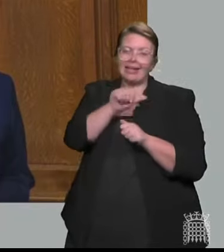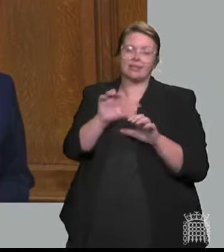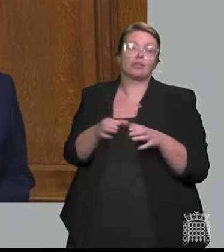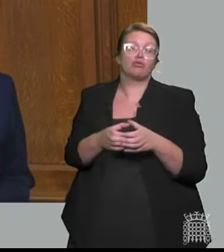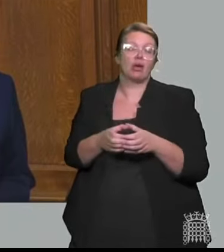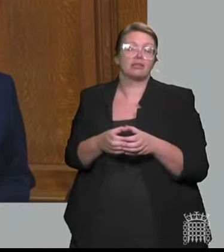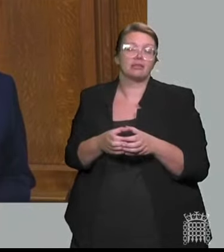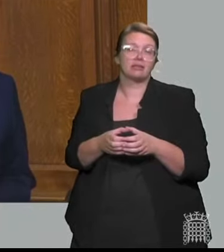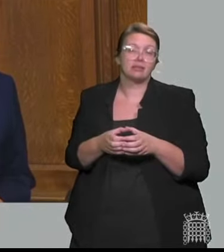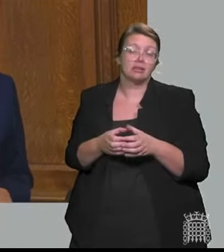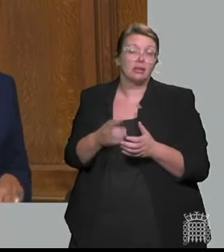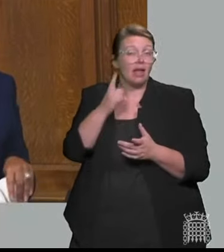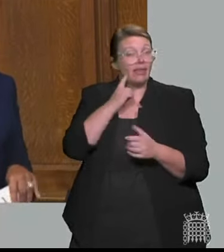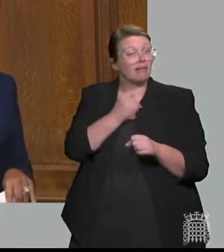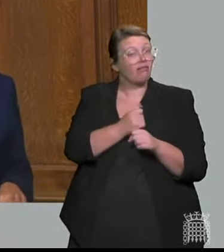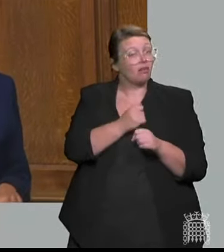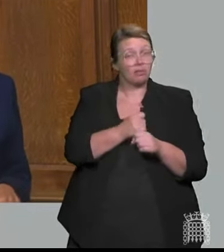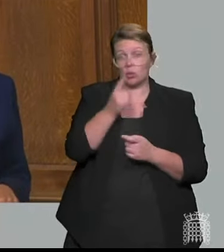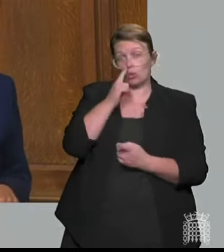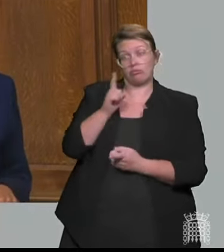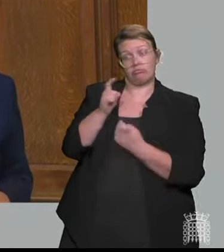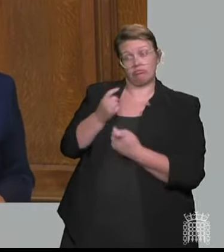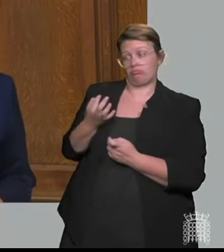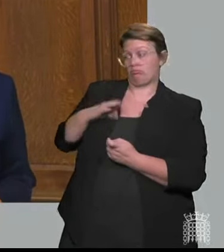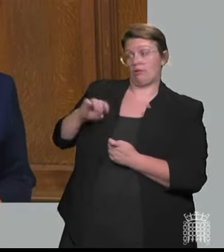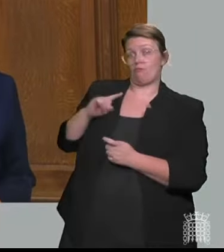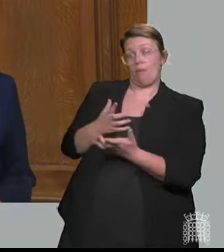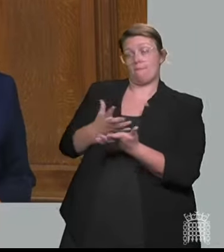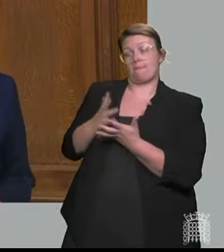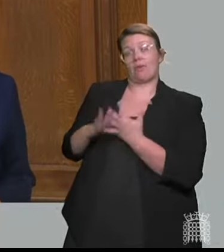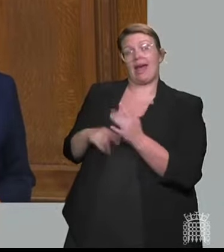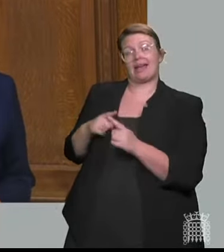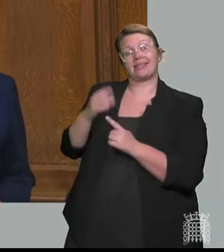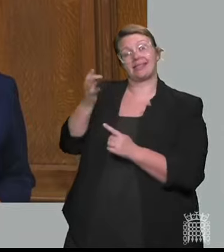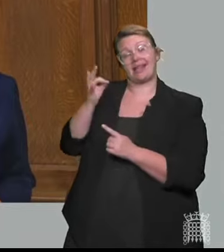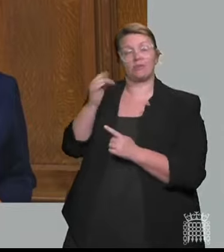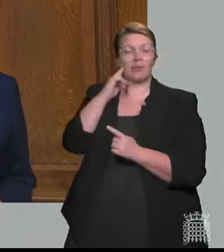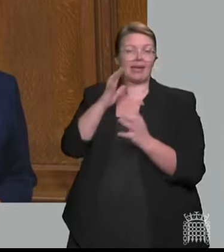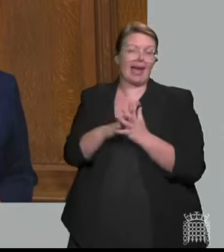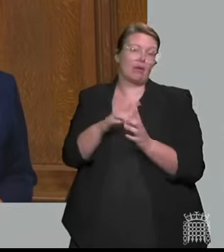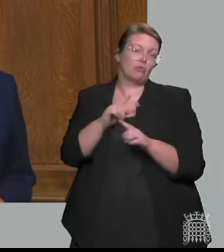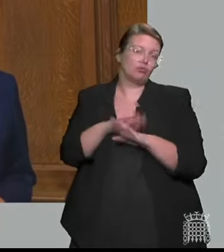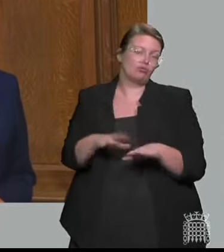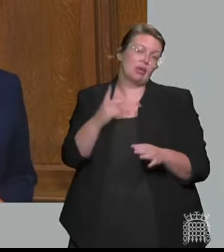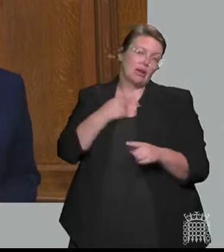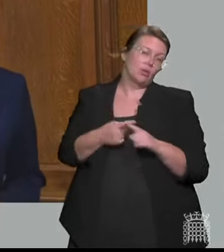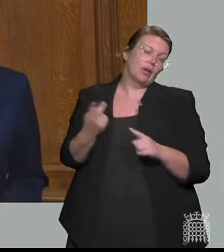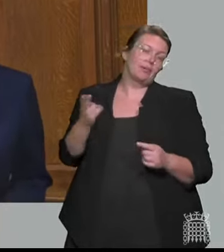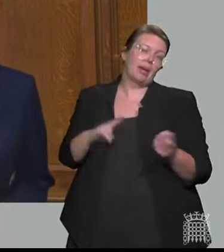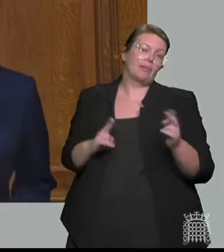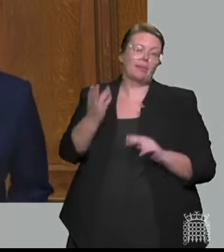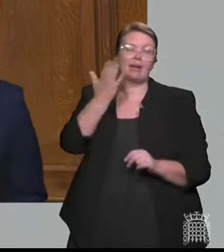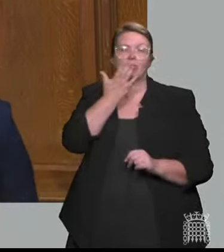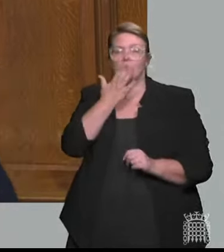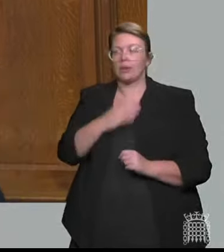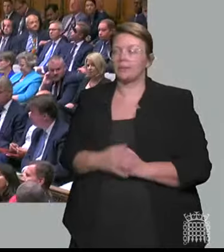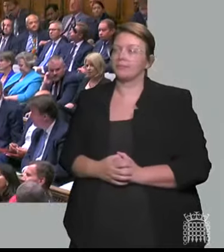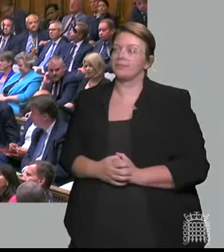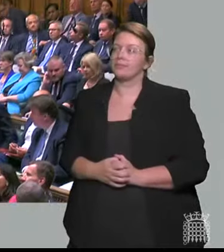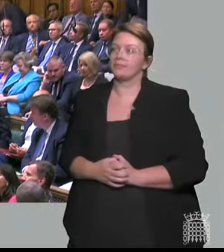I think actually the government could get some good insights in terms of how we can get children back to school fast, and also look at the funding model for